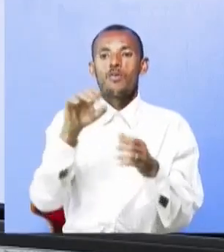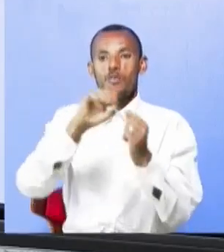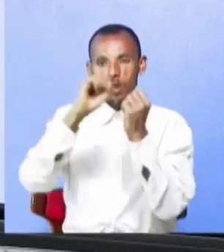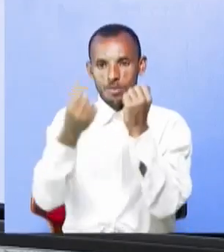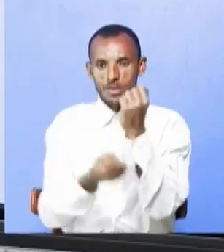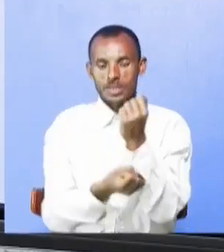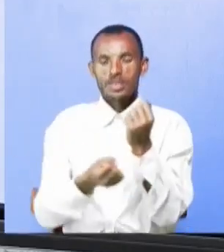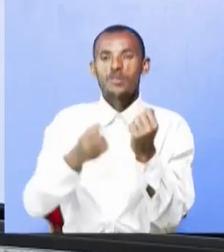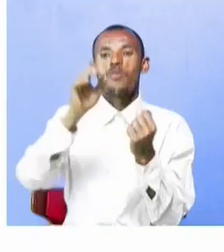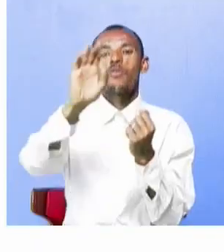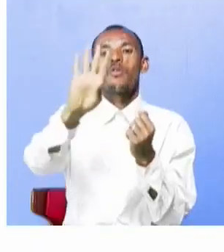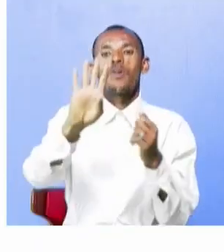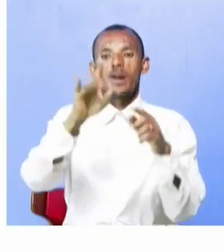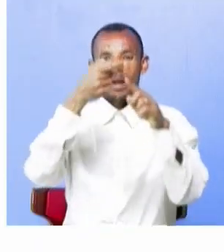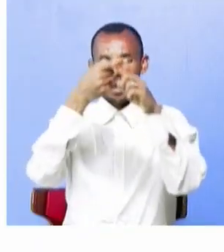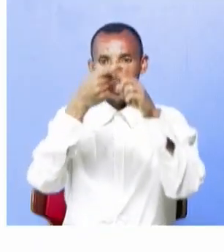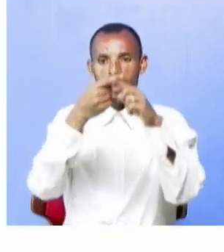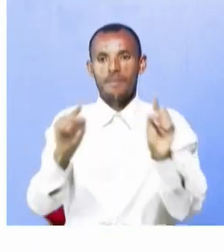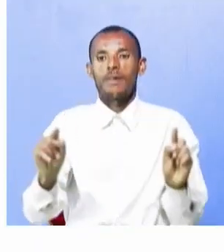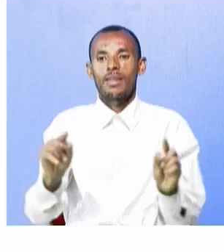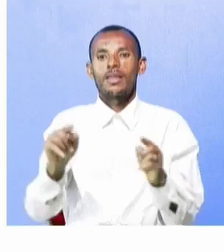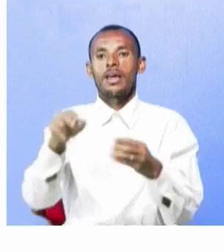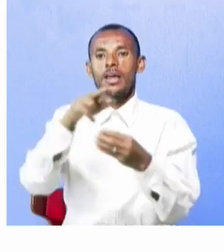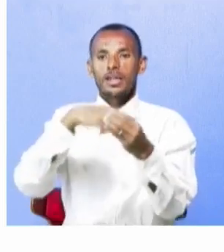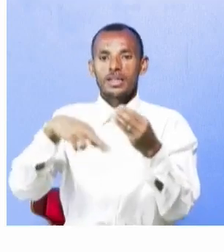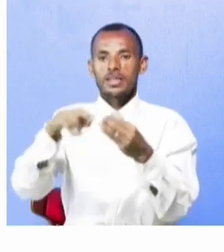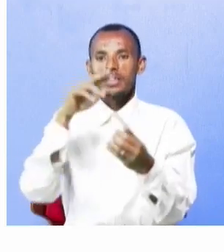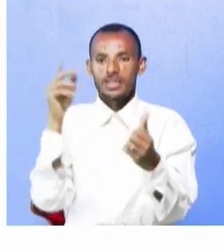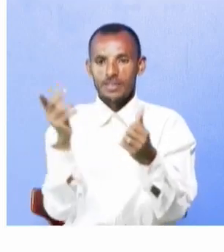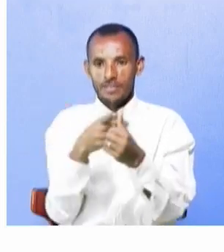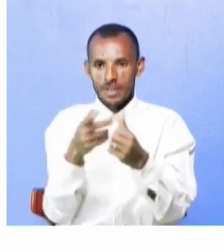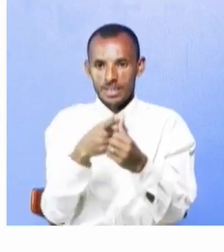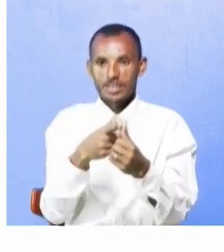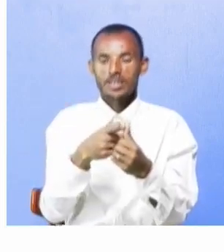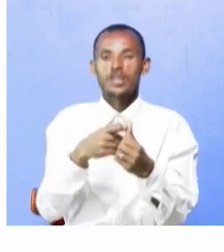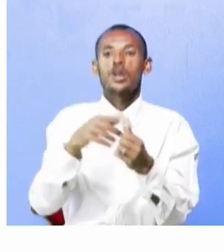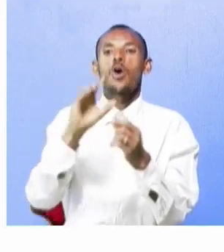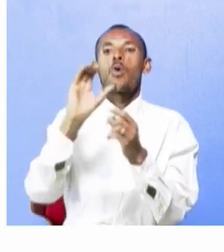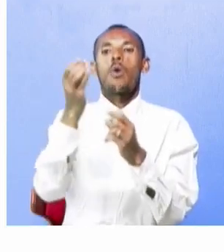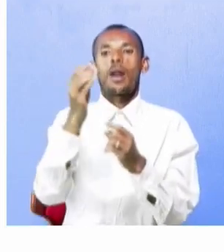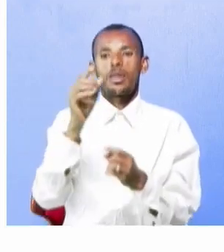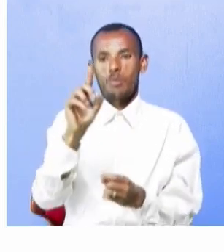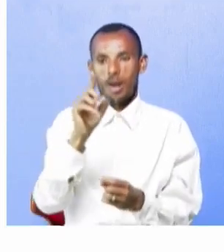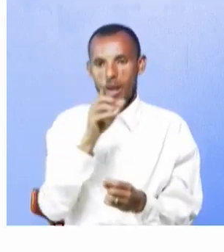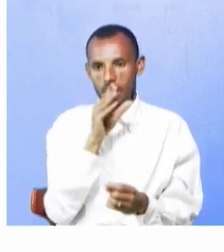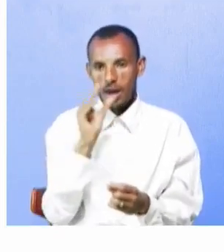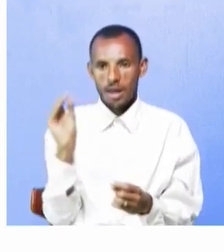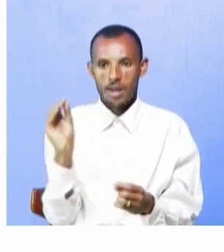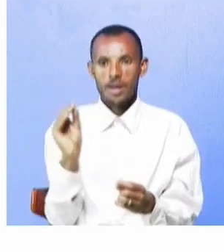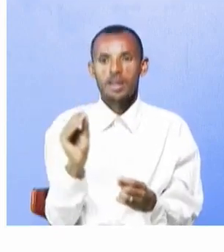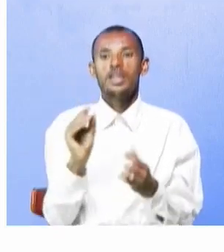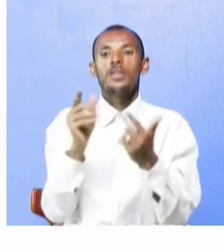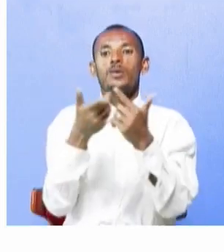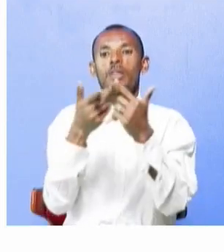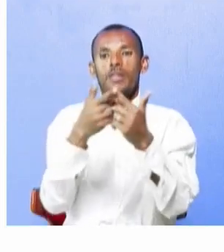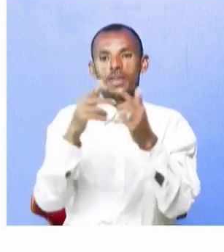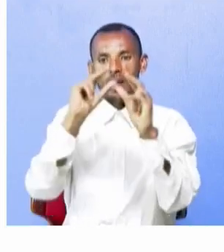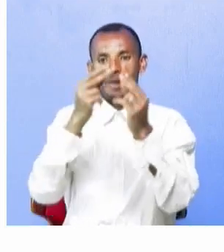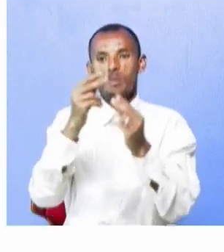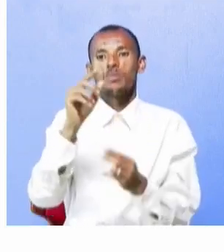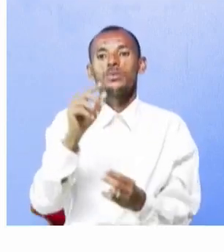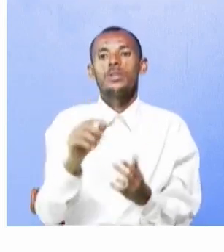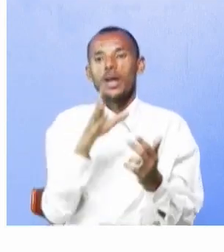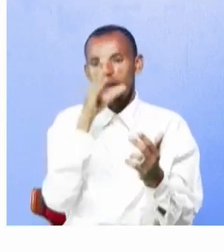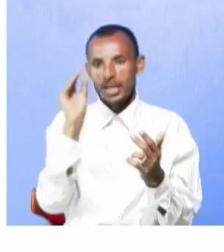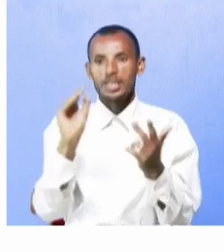regions, okay? This is called first quadrant. This is a second quadrant. This is a